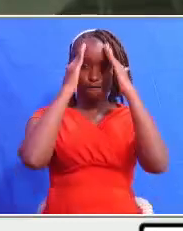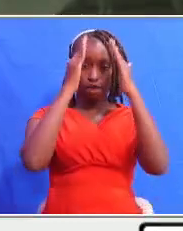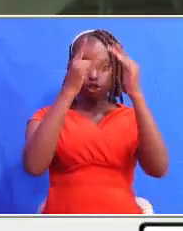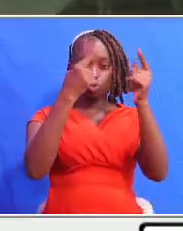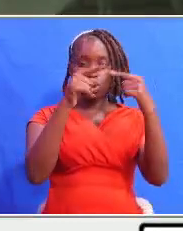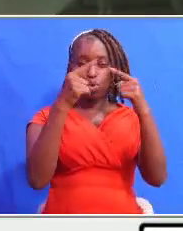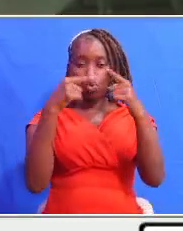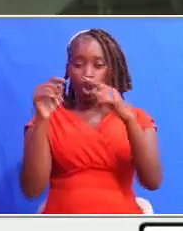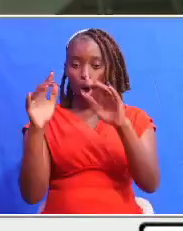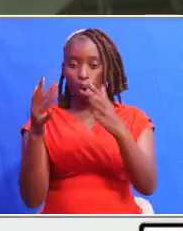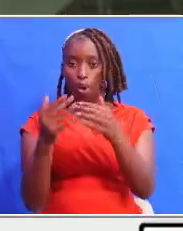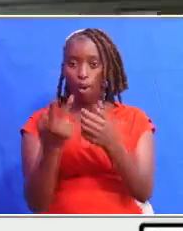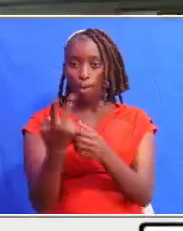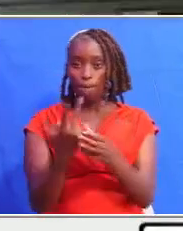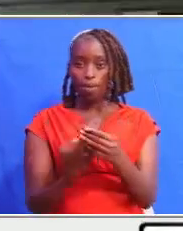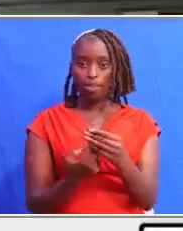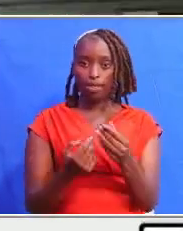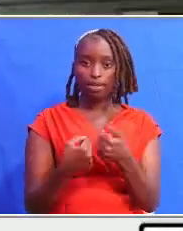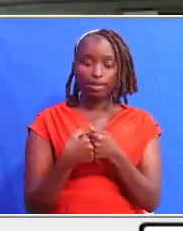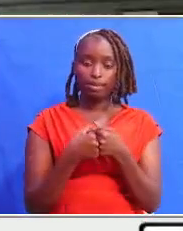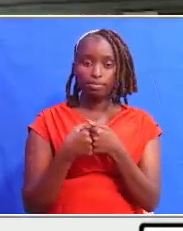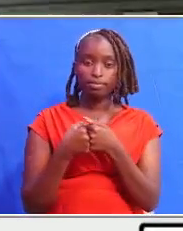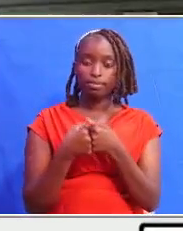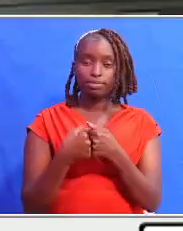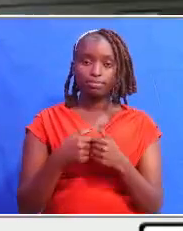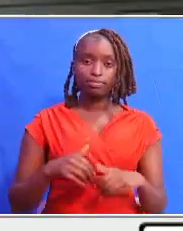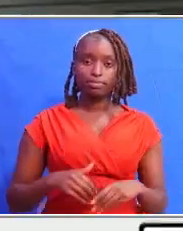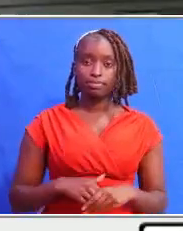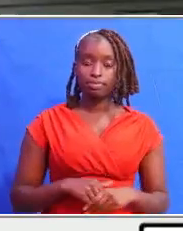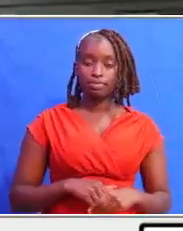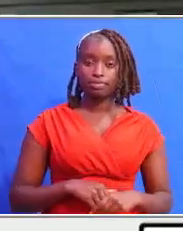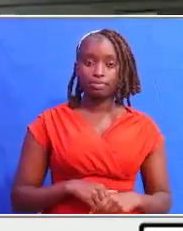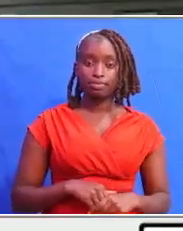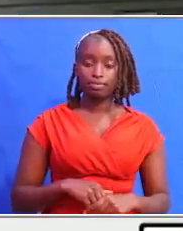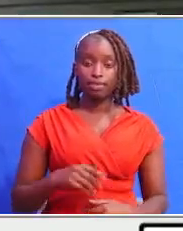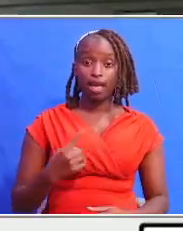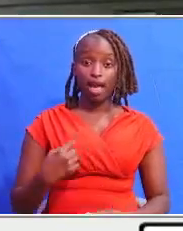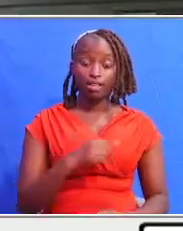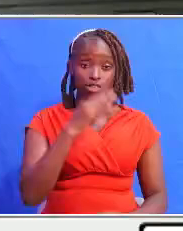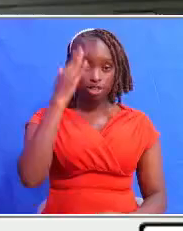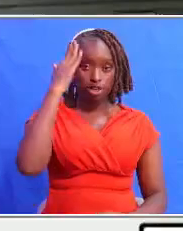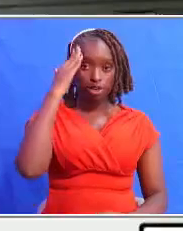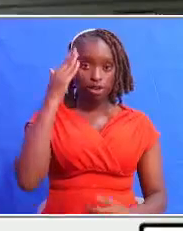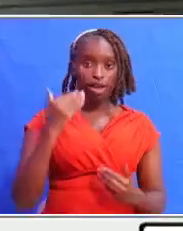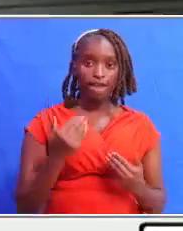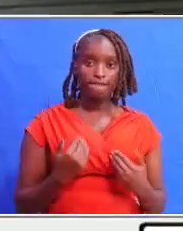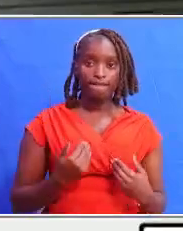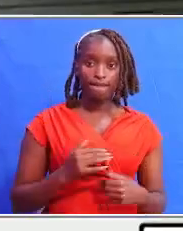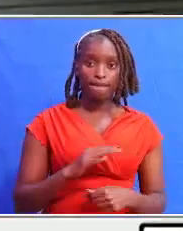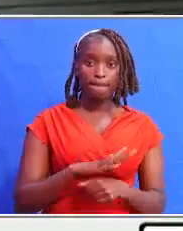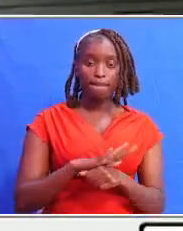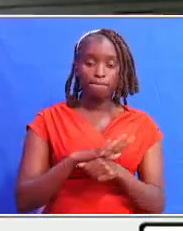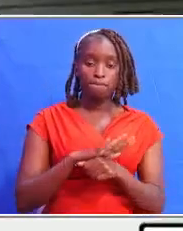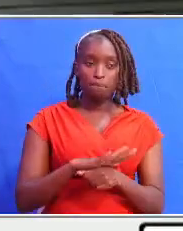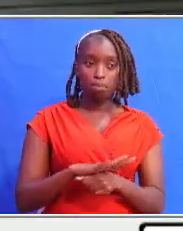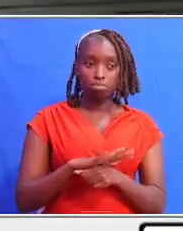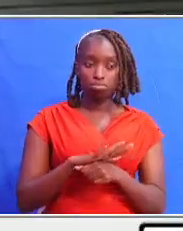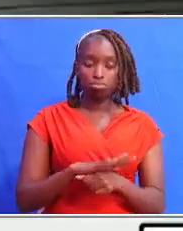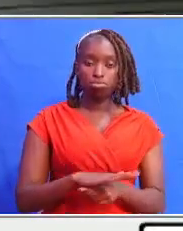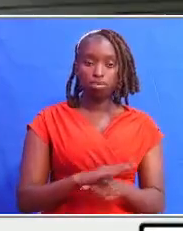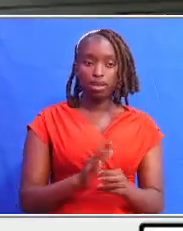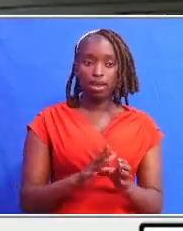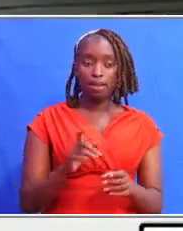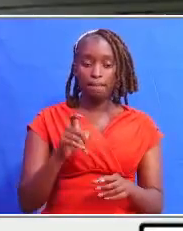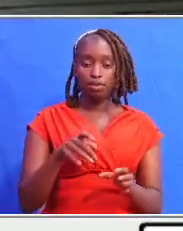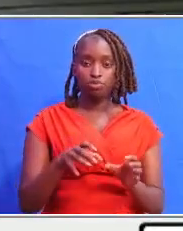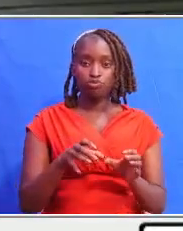games. Naamini itakuwa. We know that we have to pressure, we have to push, so they will not open the